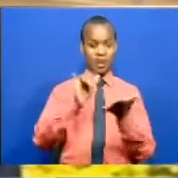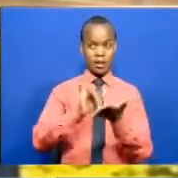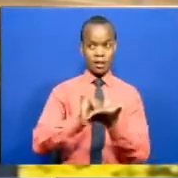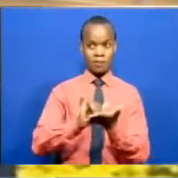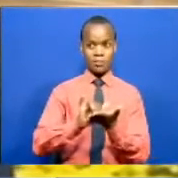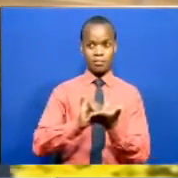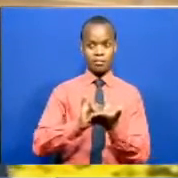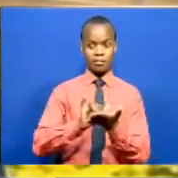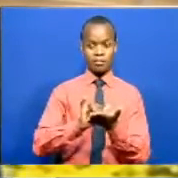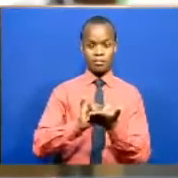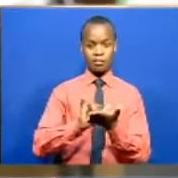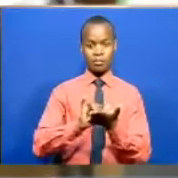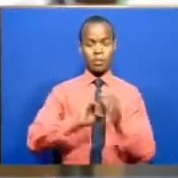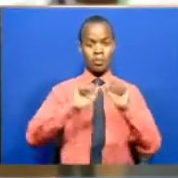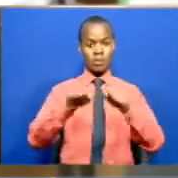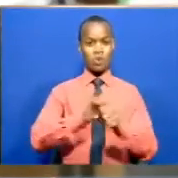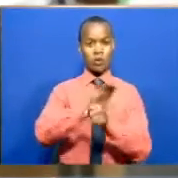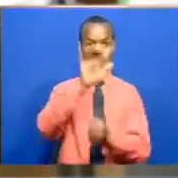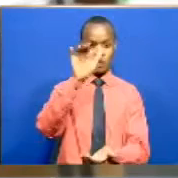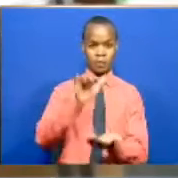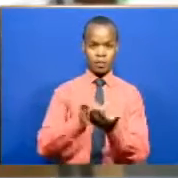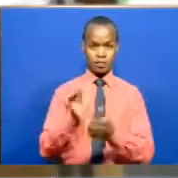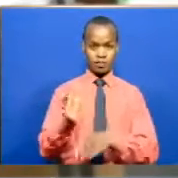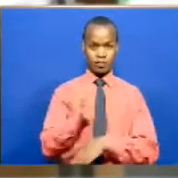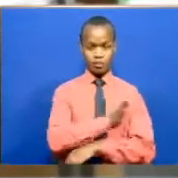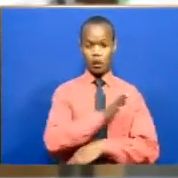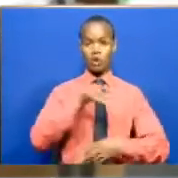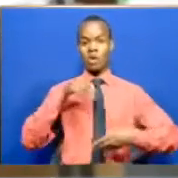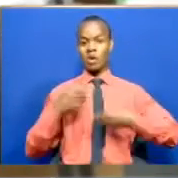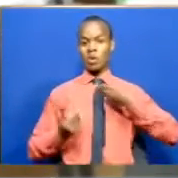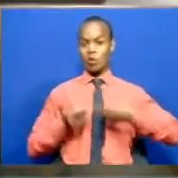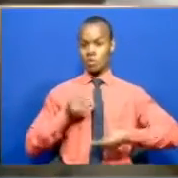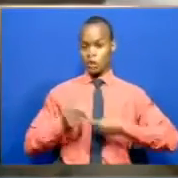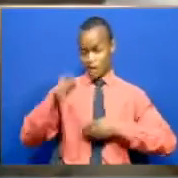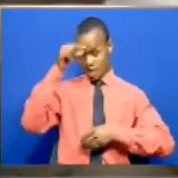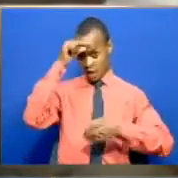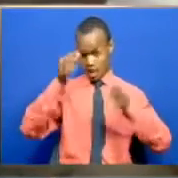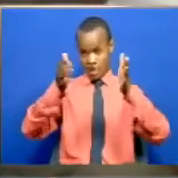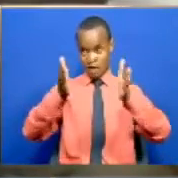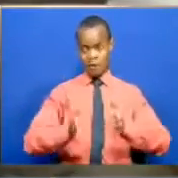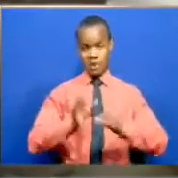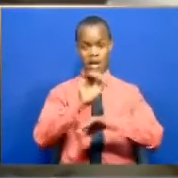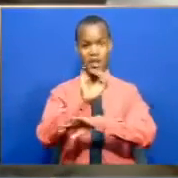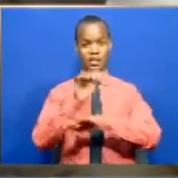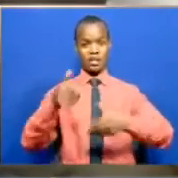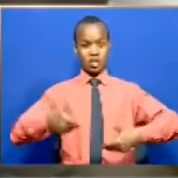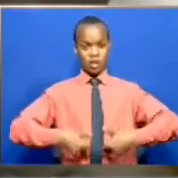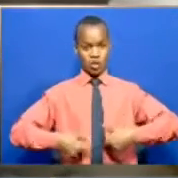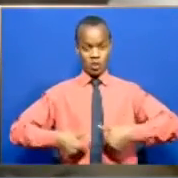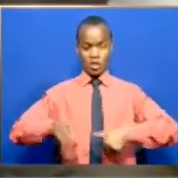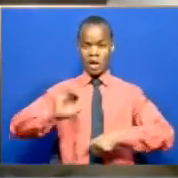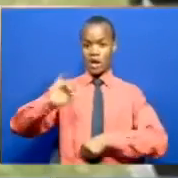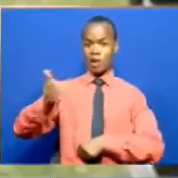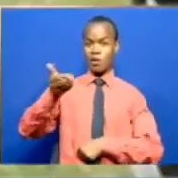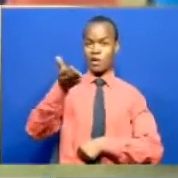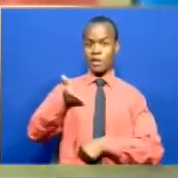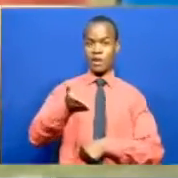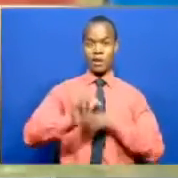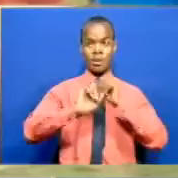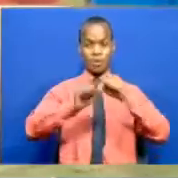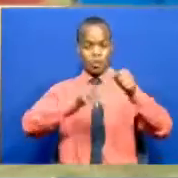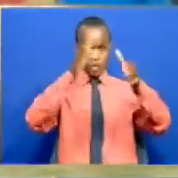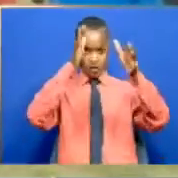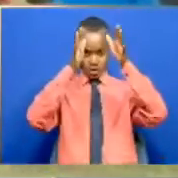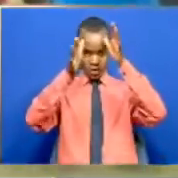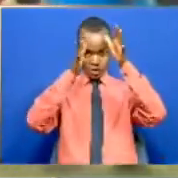is minimized. In the meantime, Busia Governor Sospeter Ojamong has urged youth in the county to be innovative so